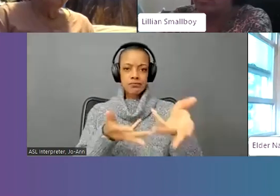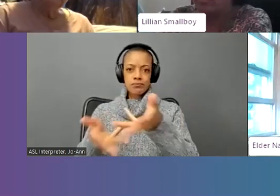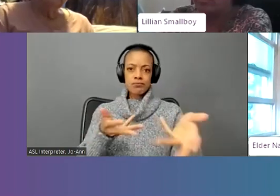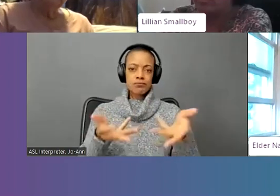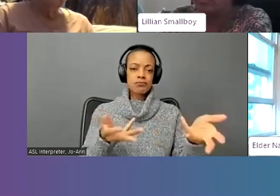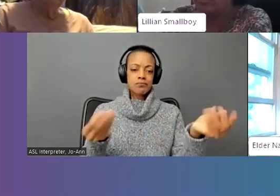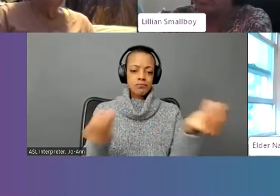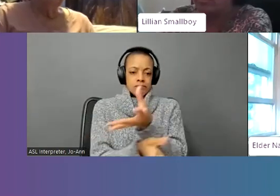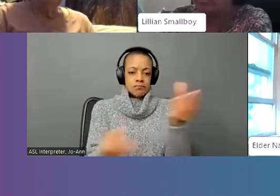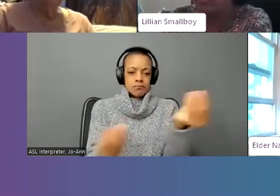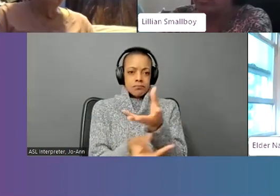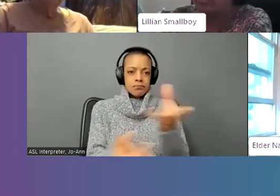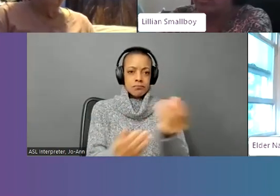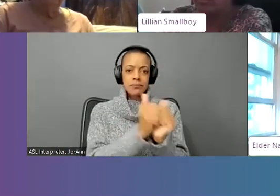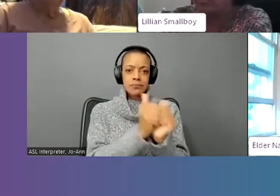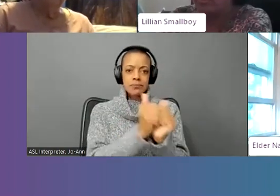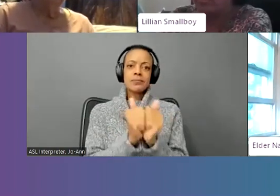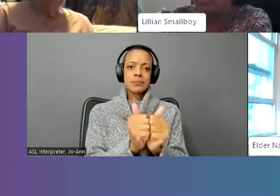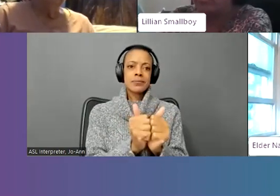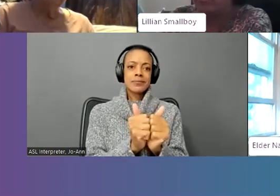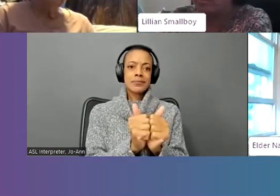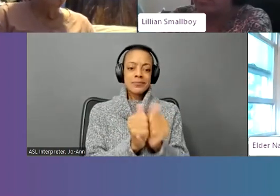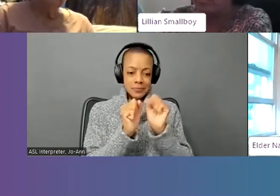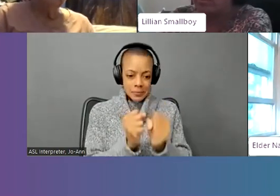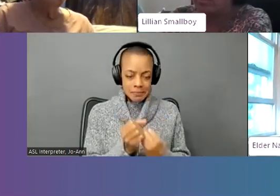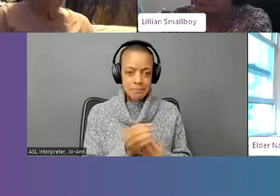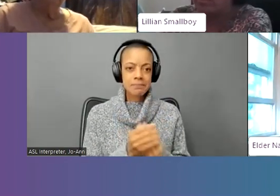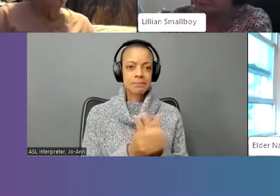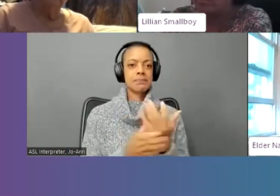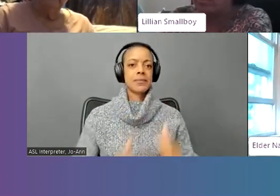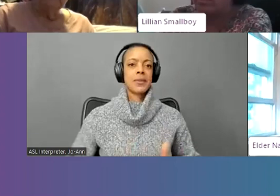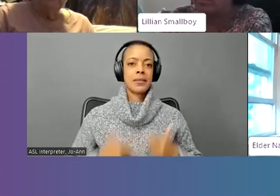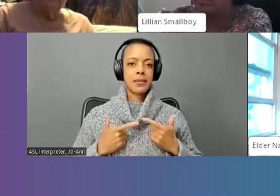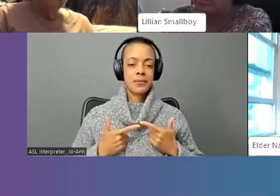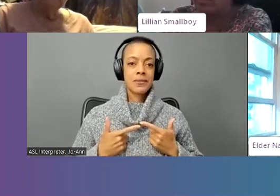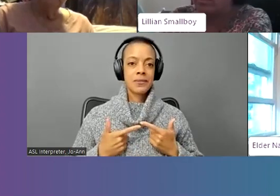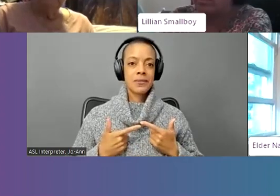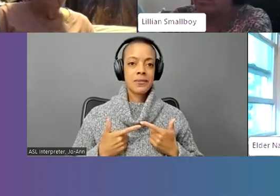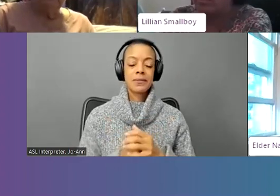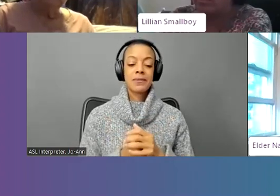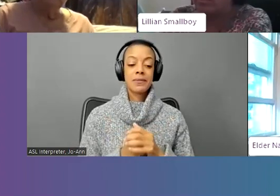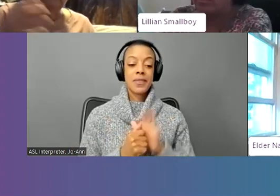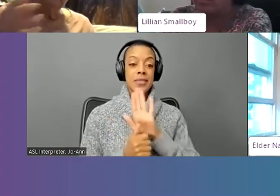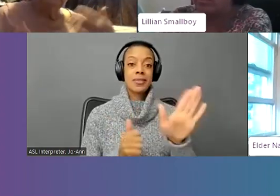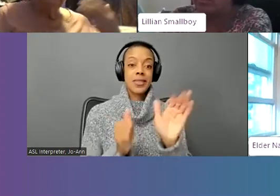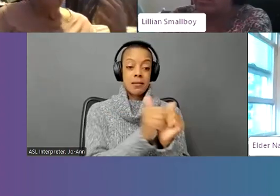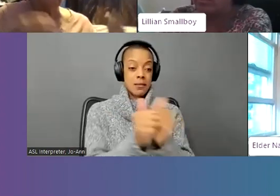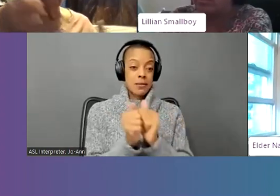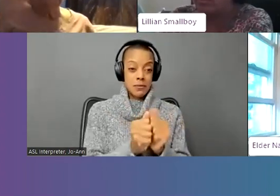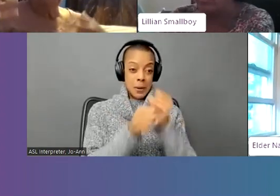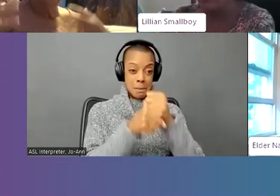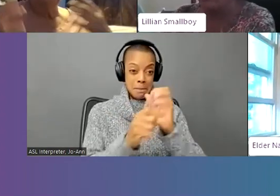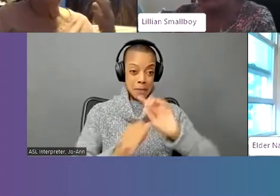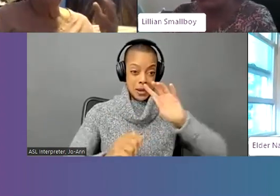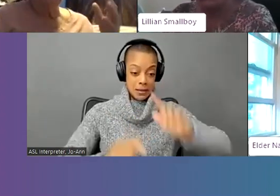the ability to create life. And that life comes in this in the form of raindrops. And so after the thunder